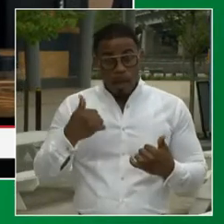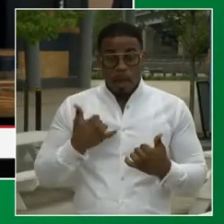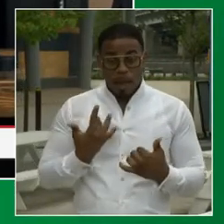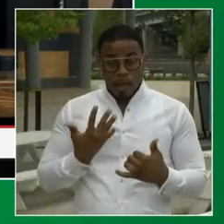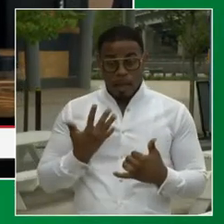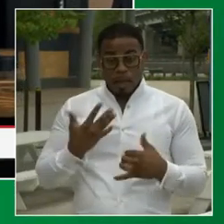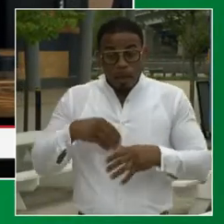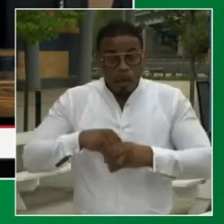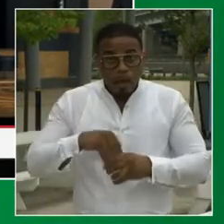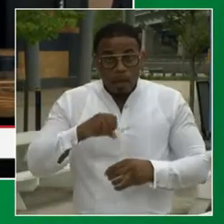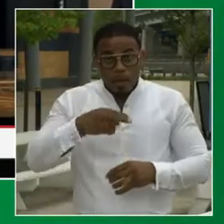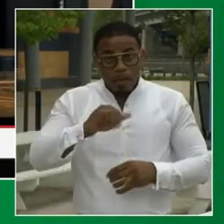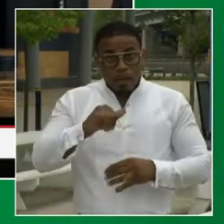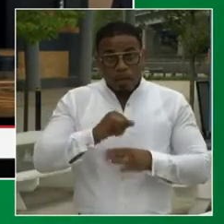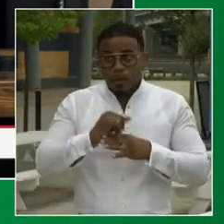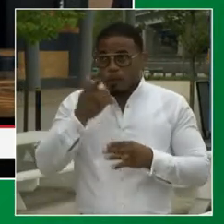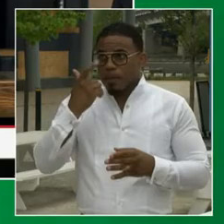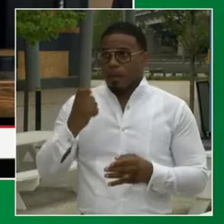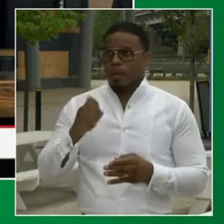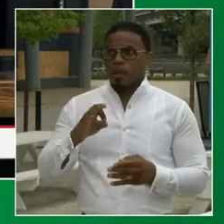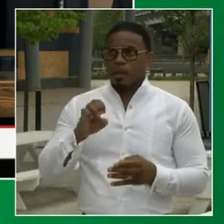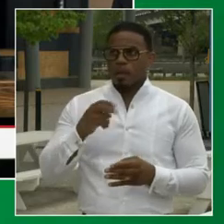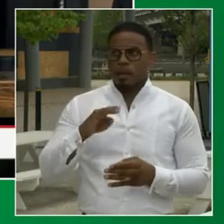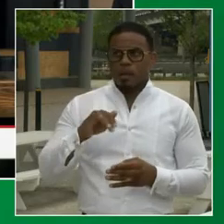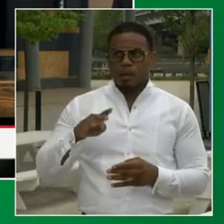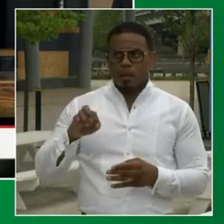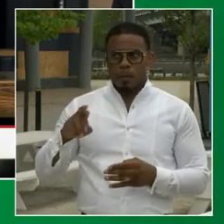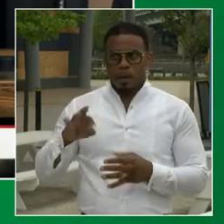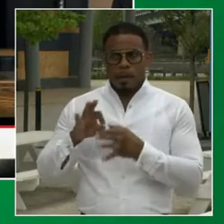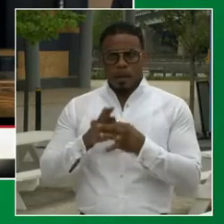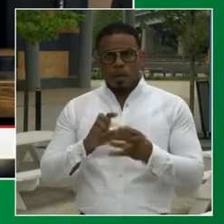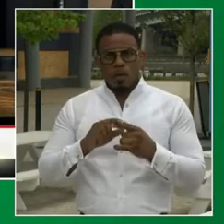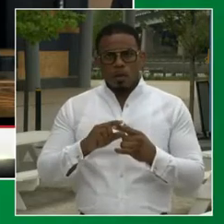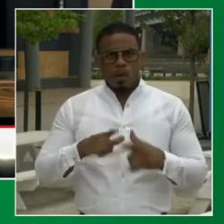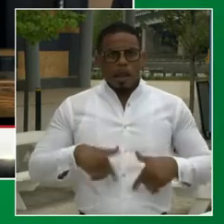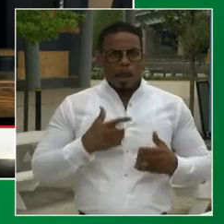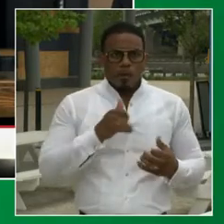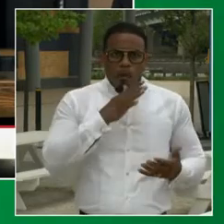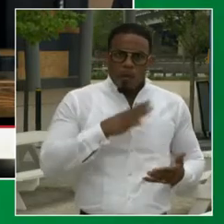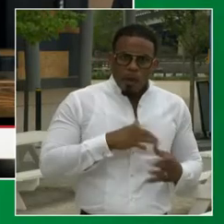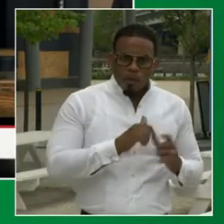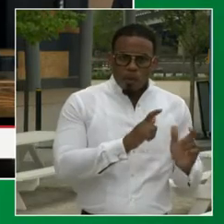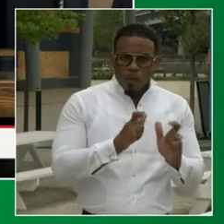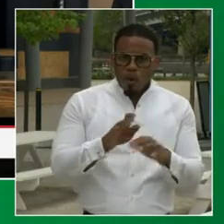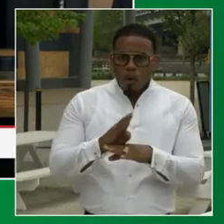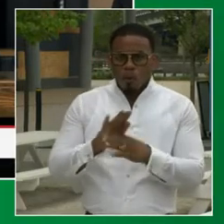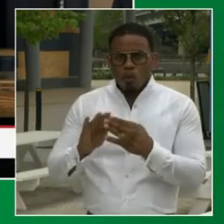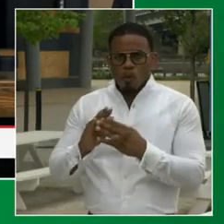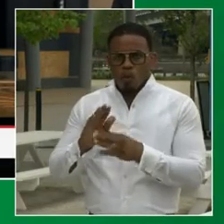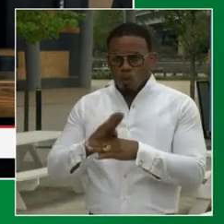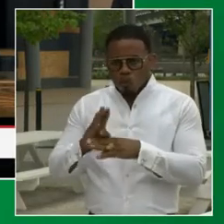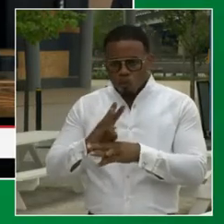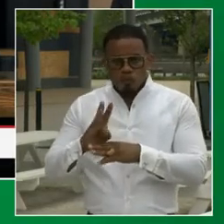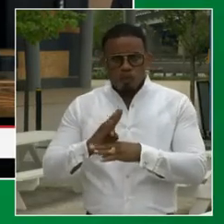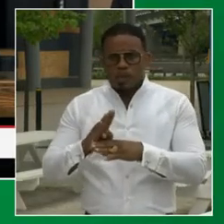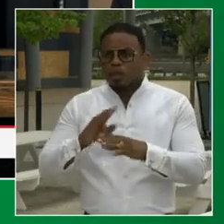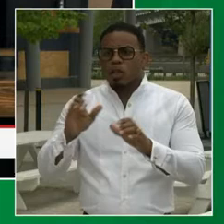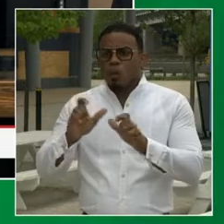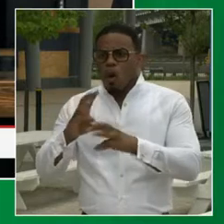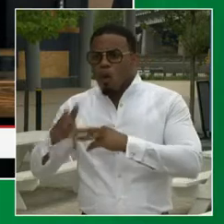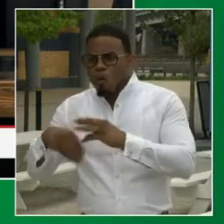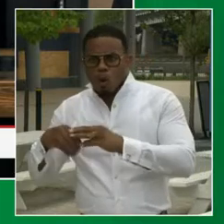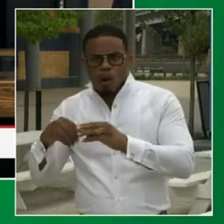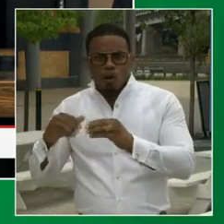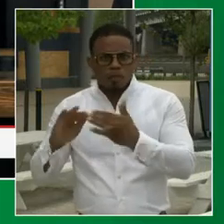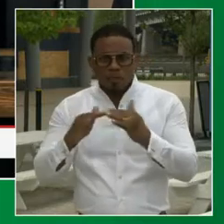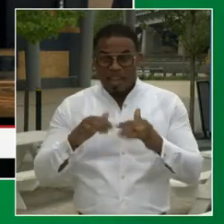got into the shea industry is because of shea butter's connection to the lives of women in small rural villages. And so living